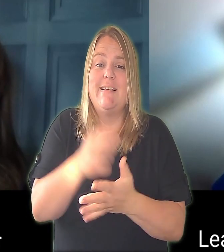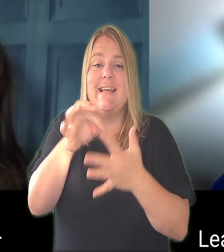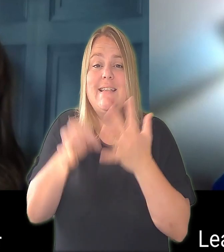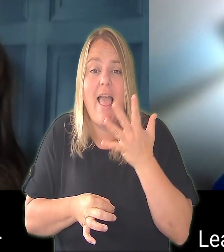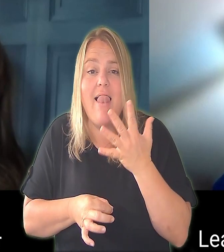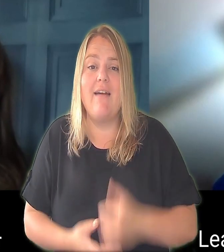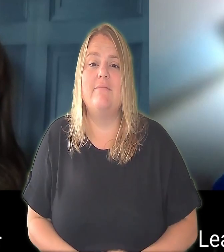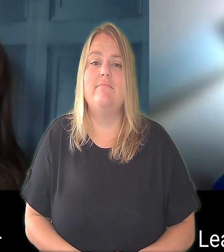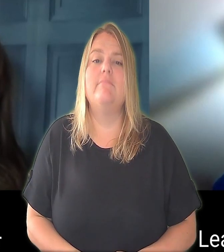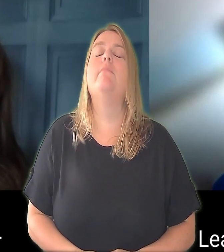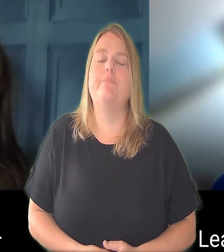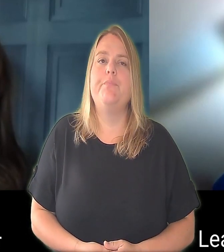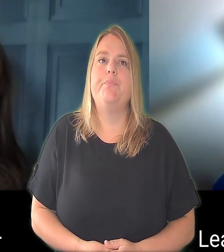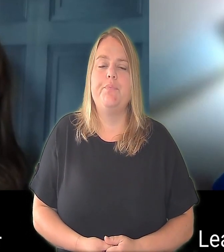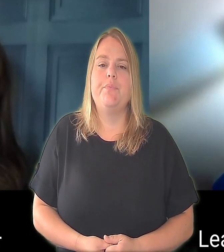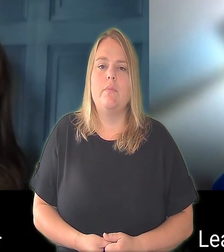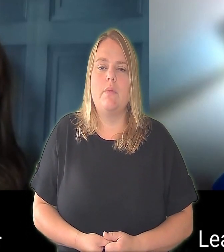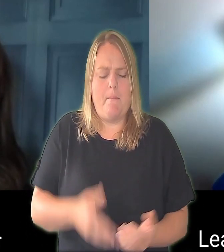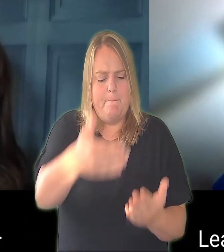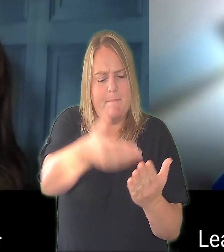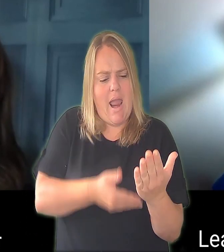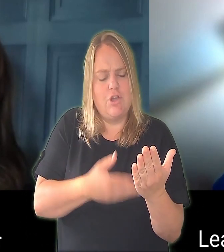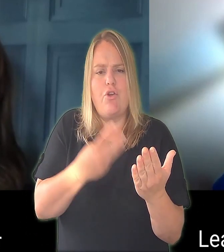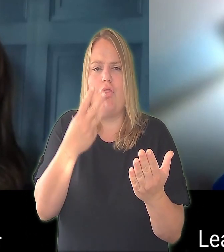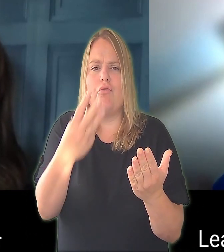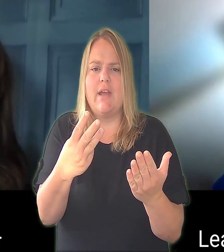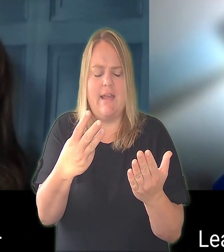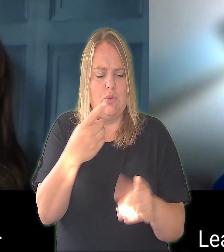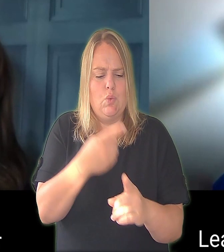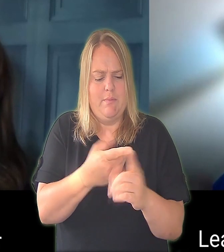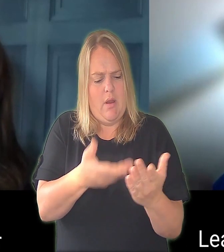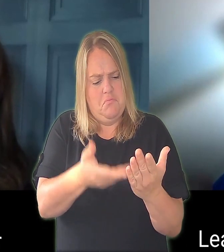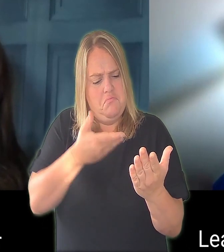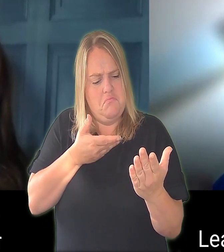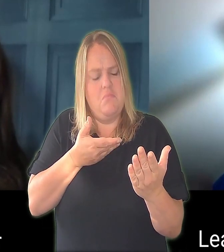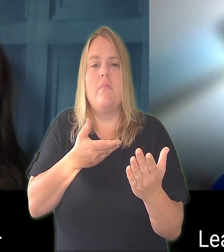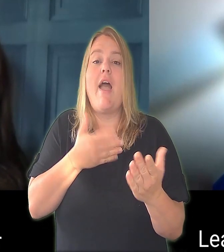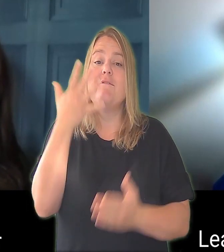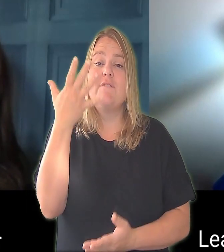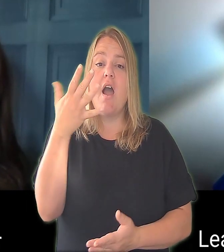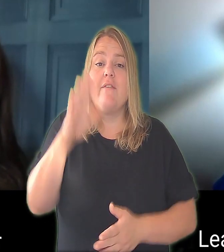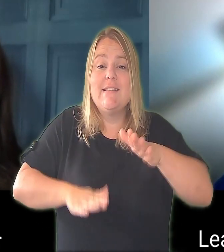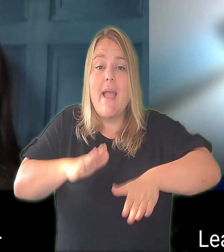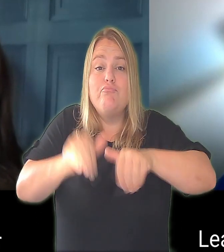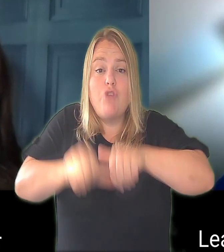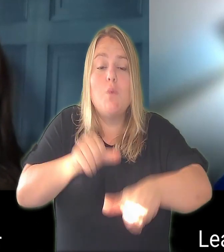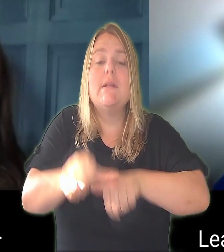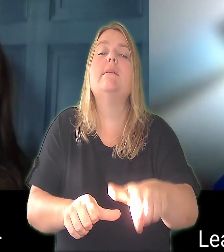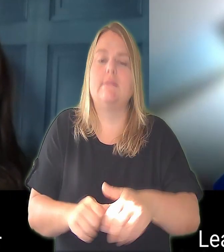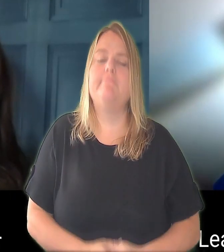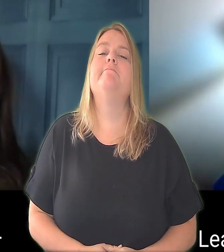that's good. Hopefully this exercise will help you put some of those details in place. Right, then on page 3, it mentions